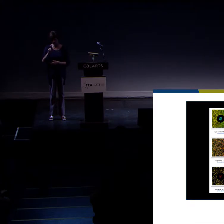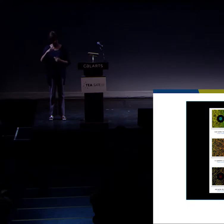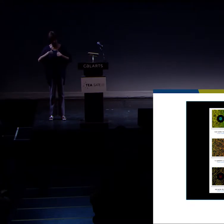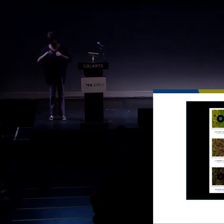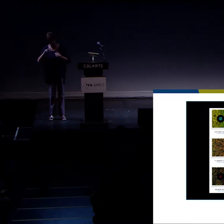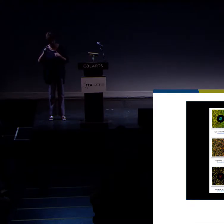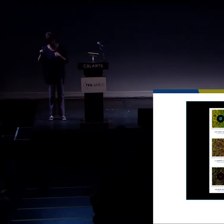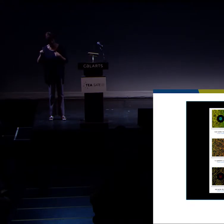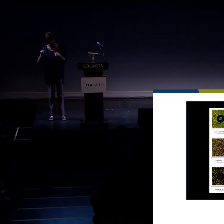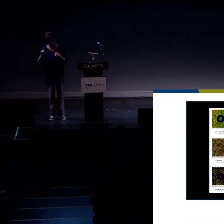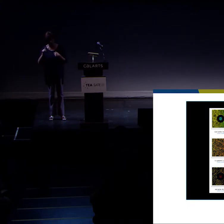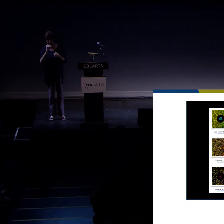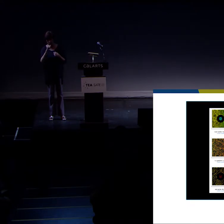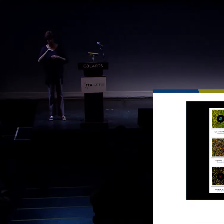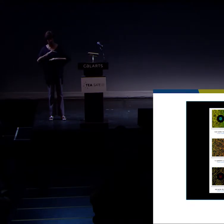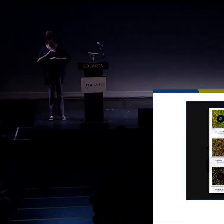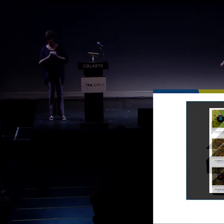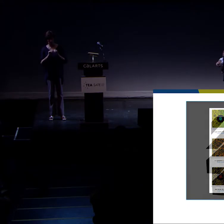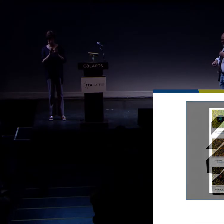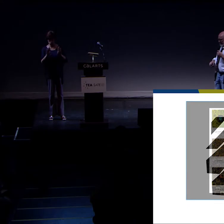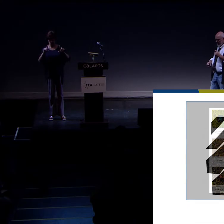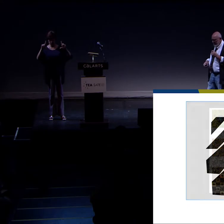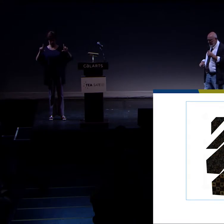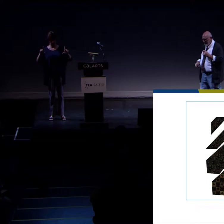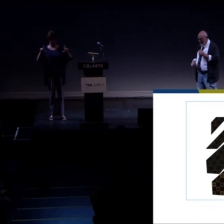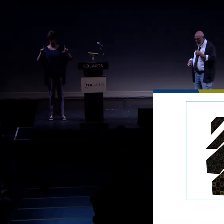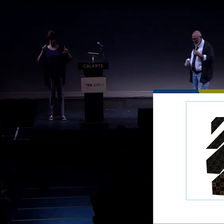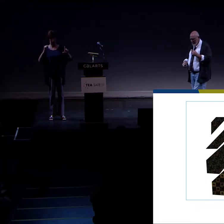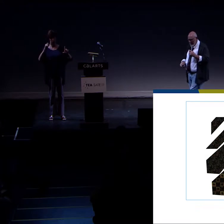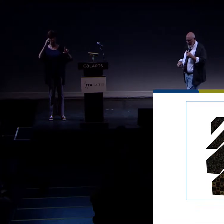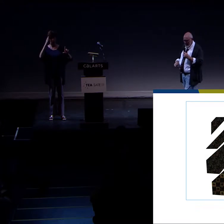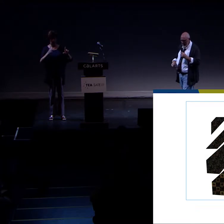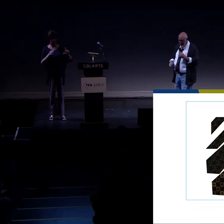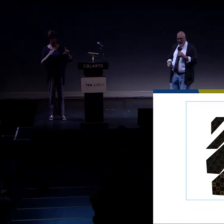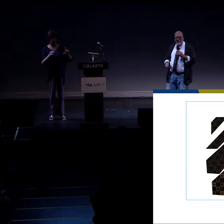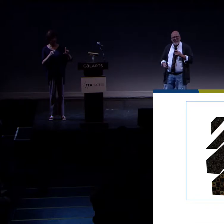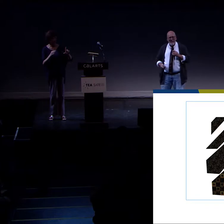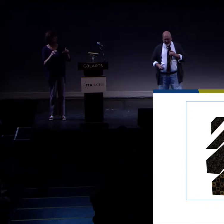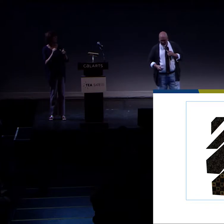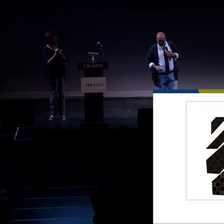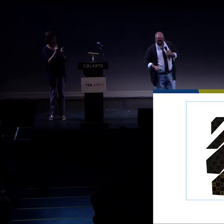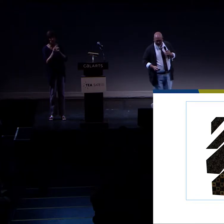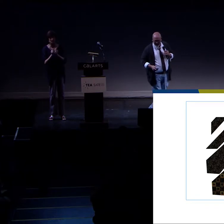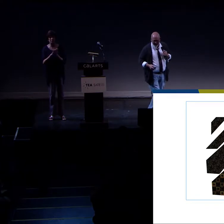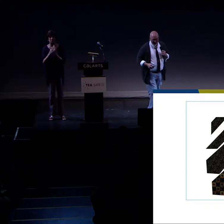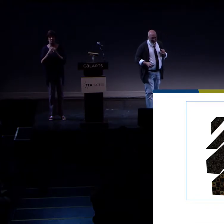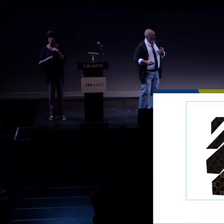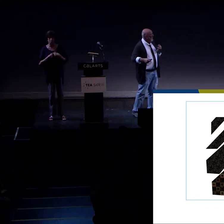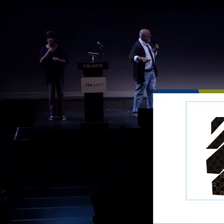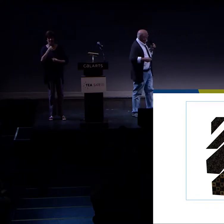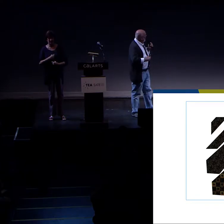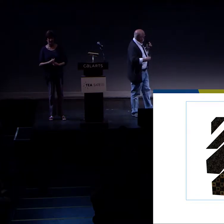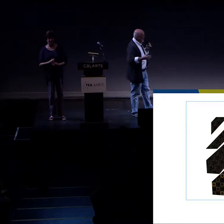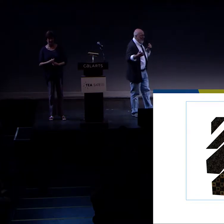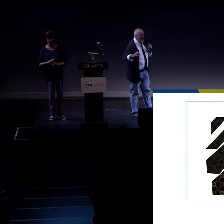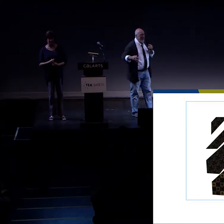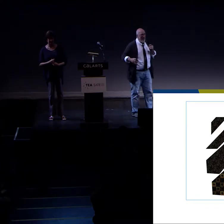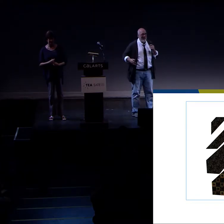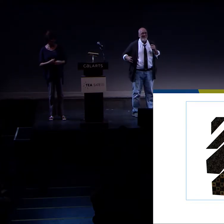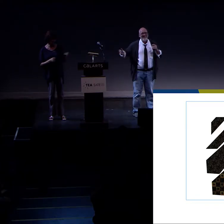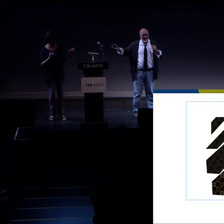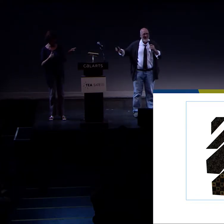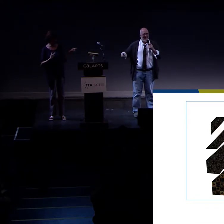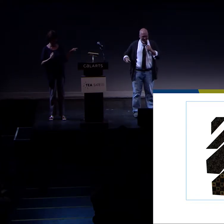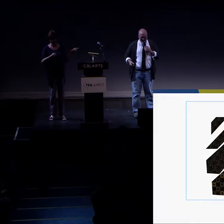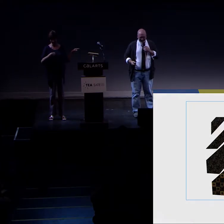and I'm not satisfied working on the screen. So what I did is I decided to take the patterns, make a bunch of neckties, you know, one of which I'm actually wearing right